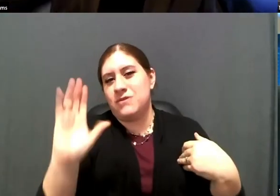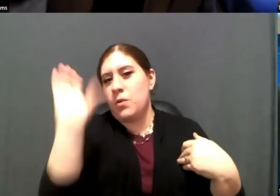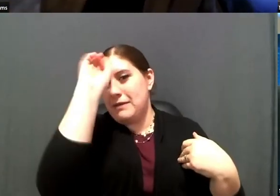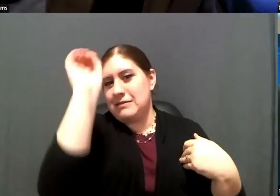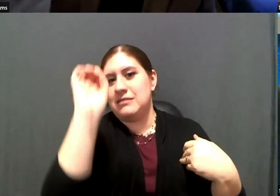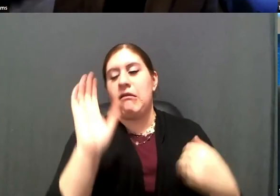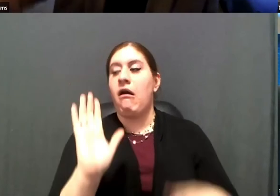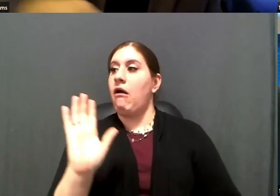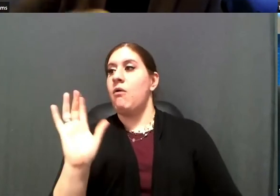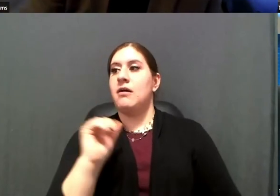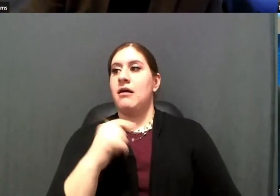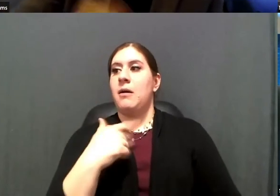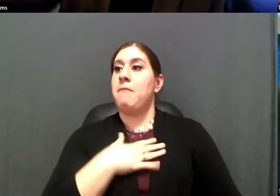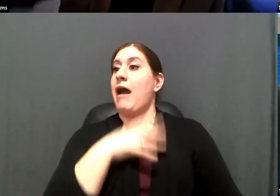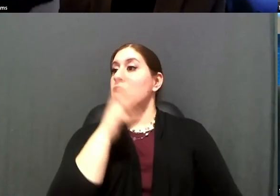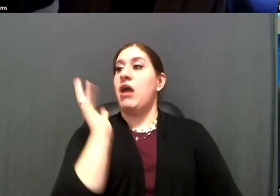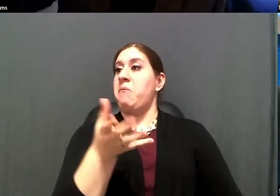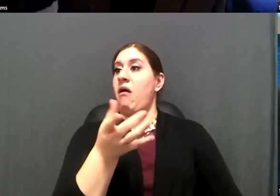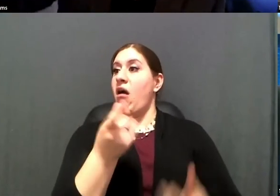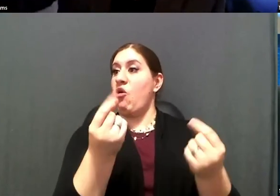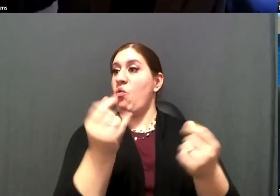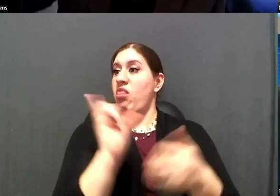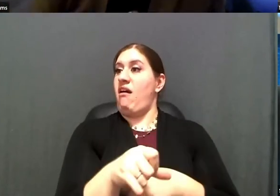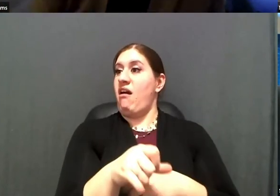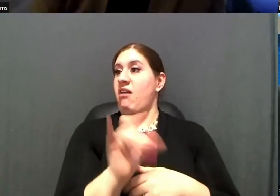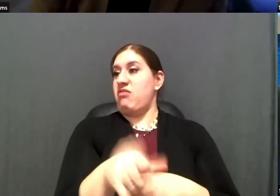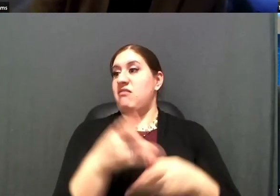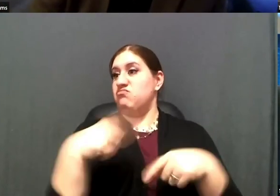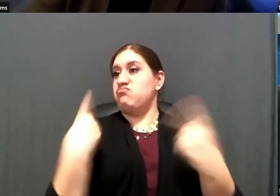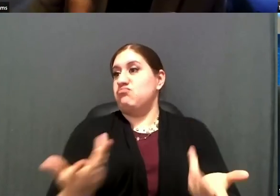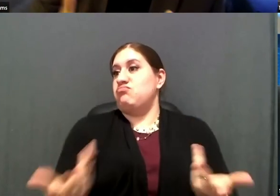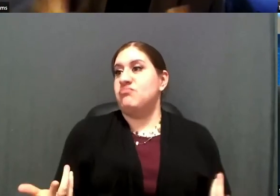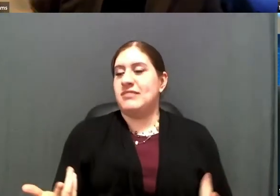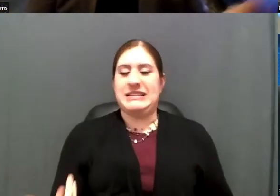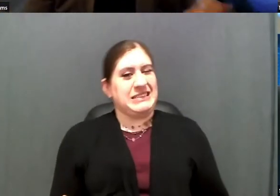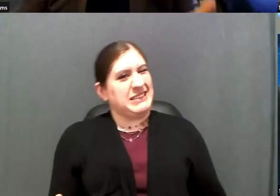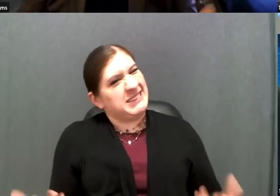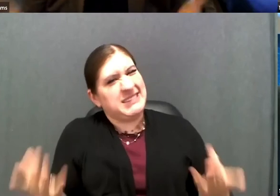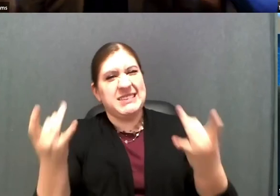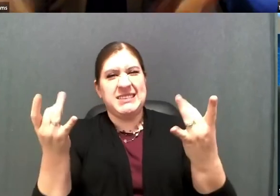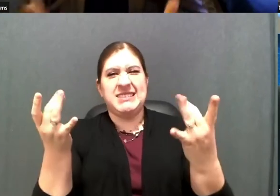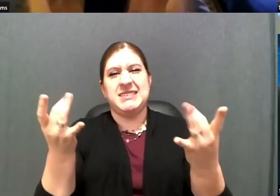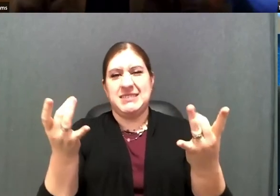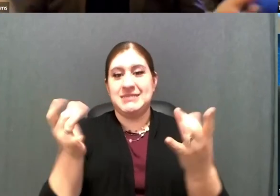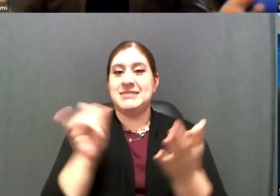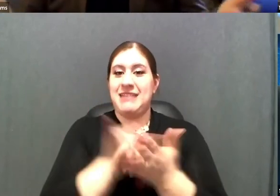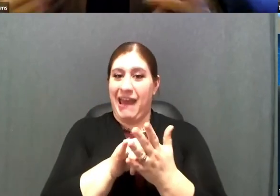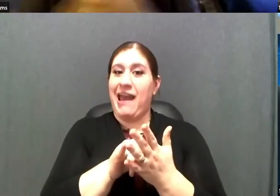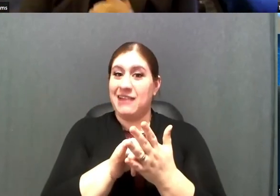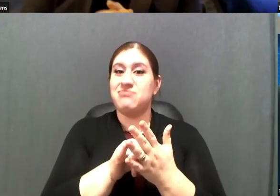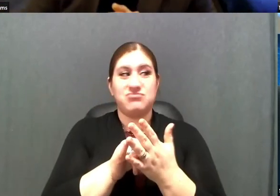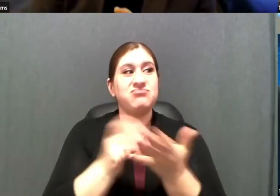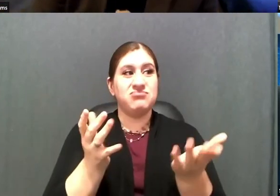Well, my granny, she did that, and that's just the way it is. You know, that's out there,